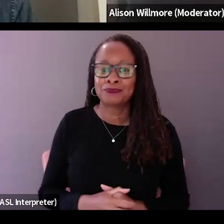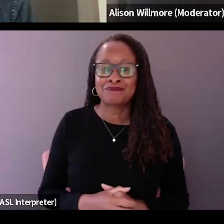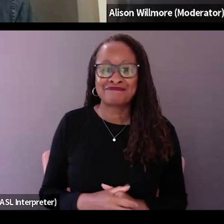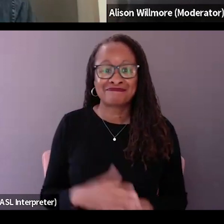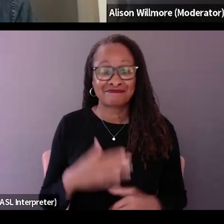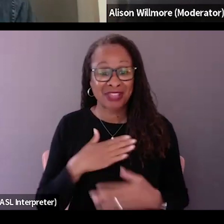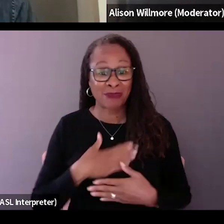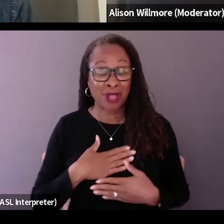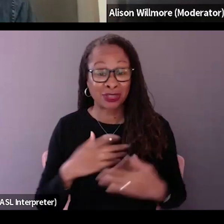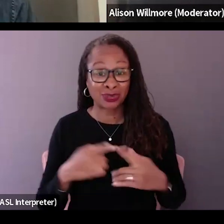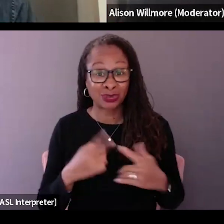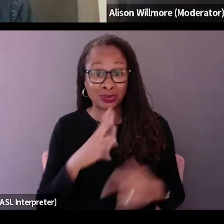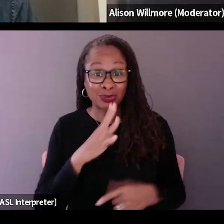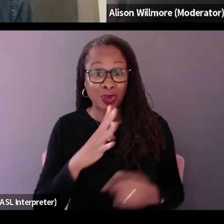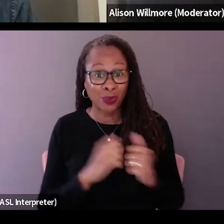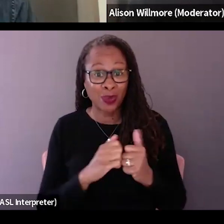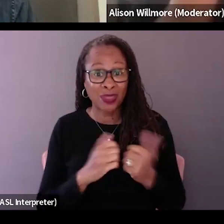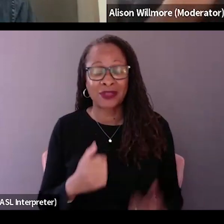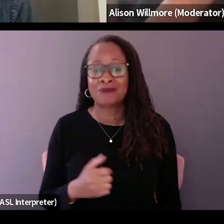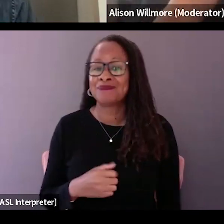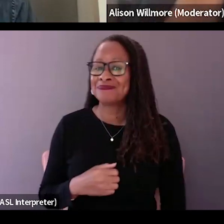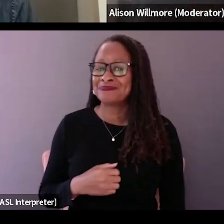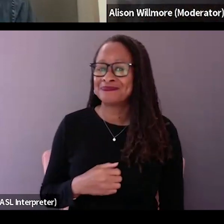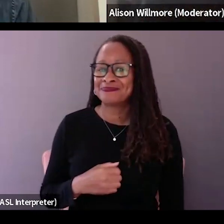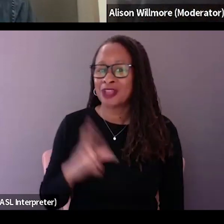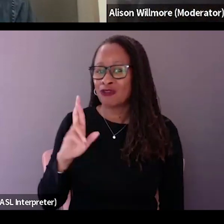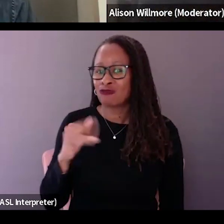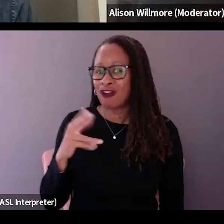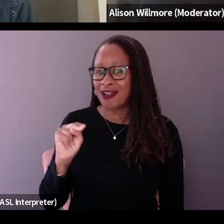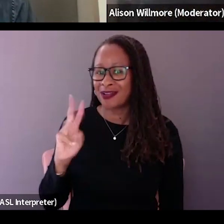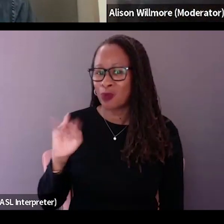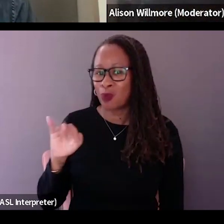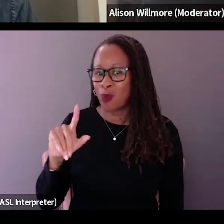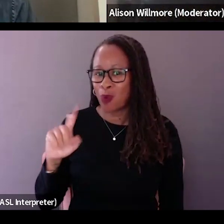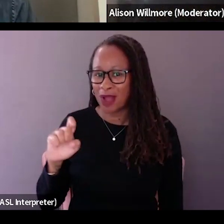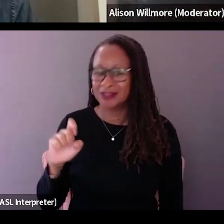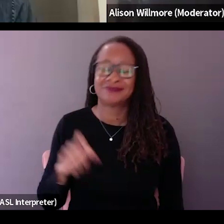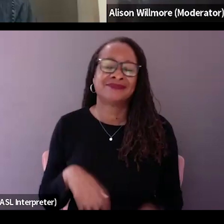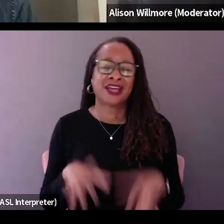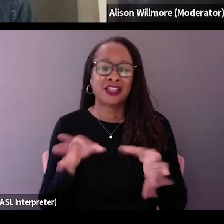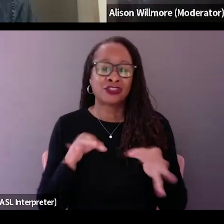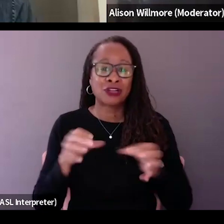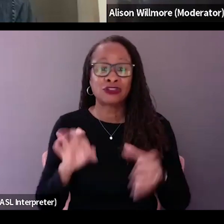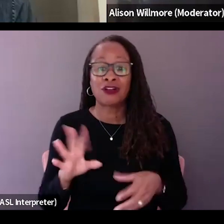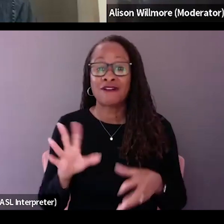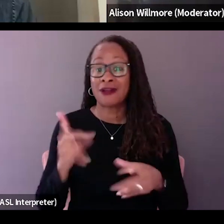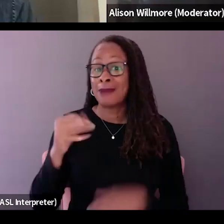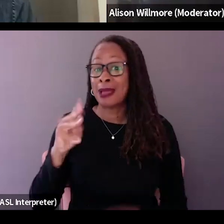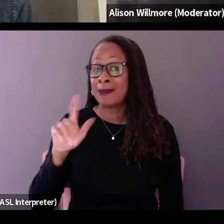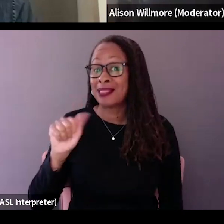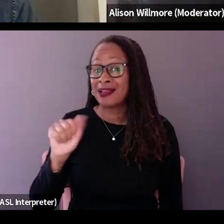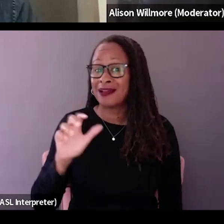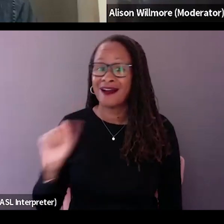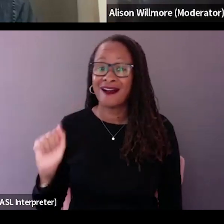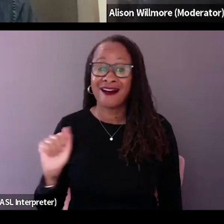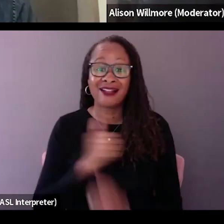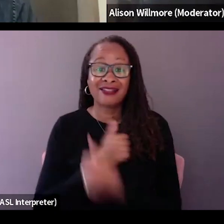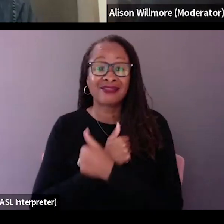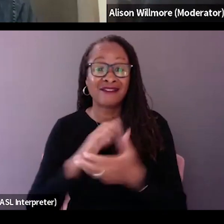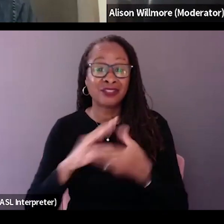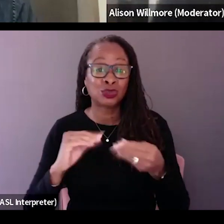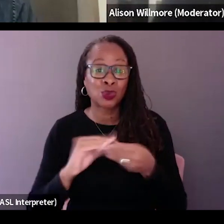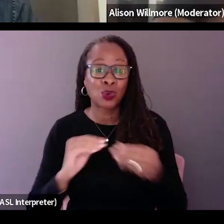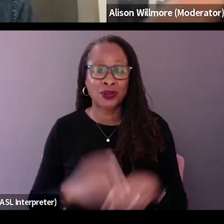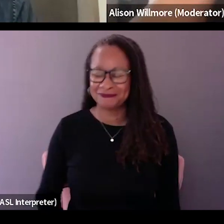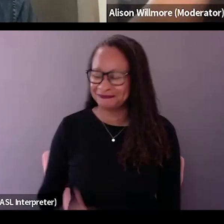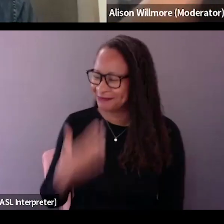pleasure to be here talking with Ryan White, the director of Pamela, A Love Story. Thank you, Allison. My name is Ryan White.